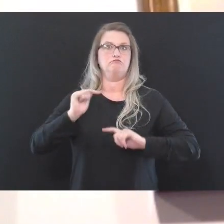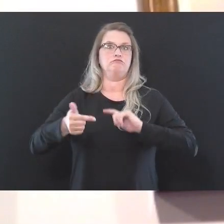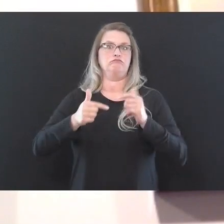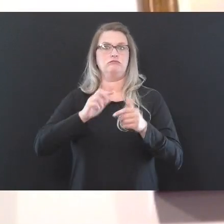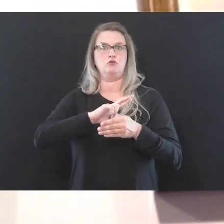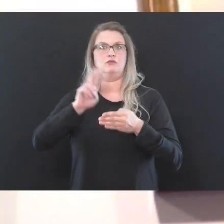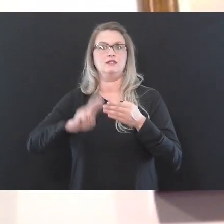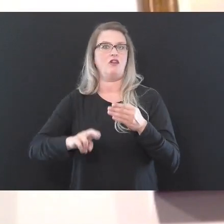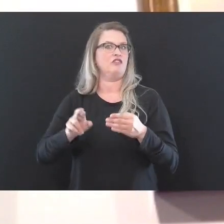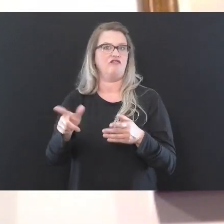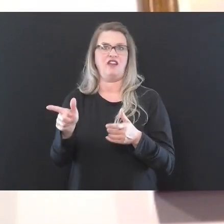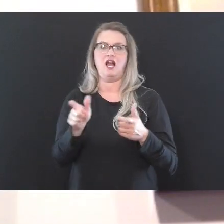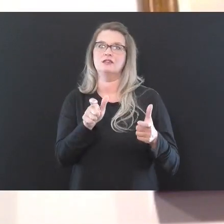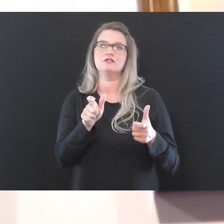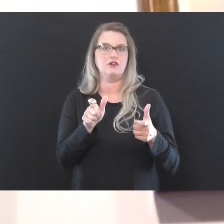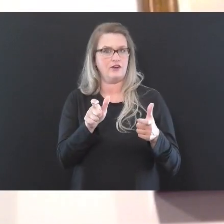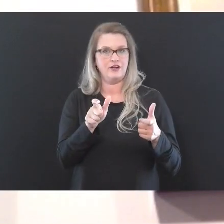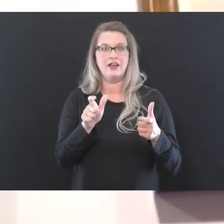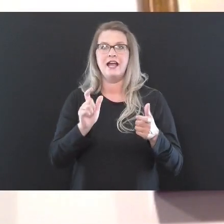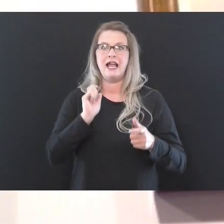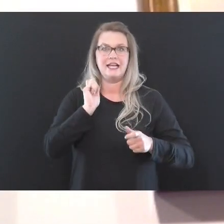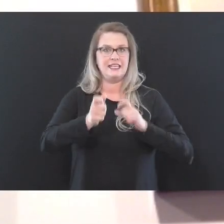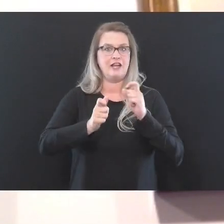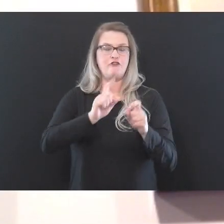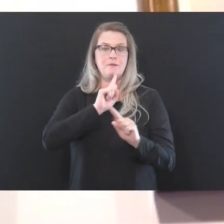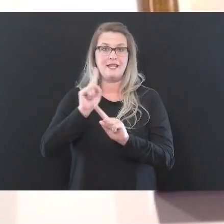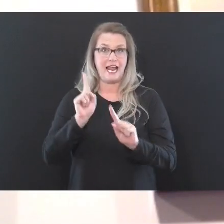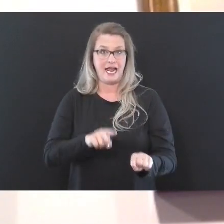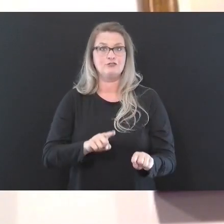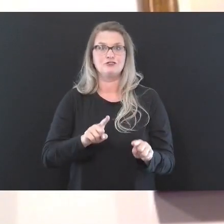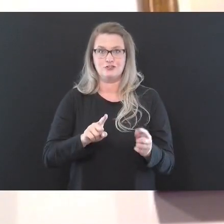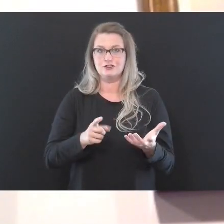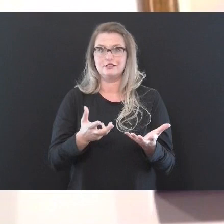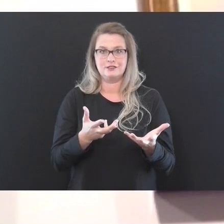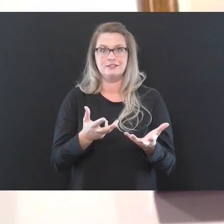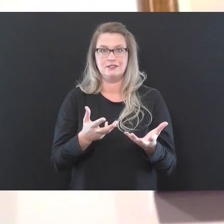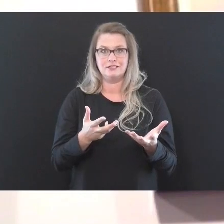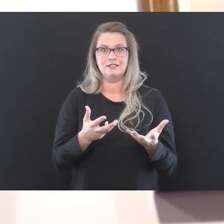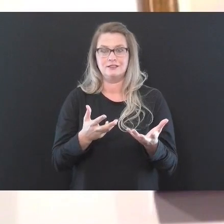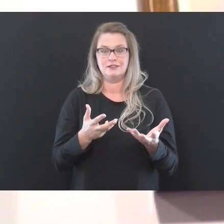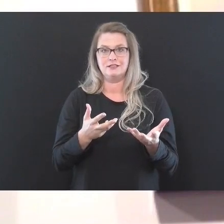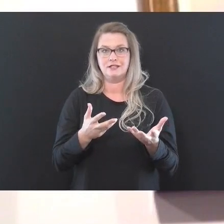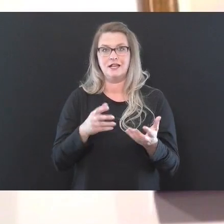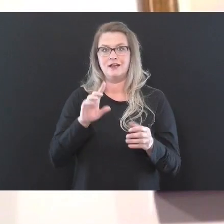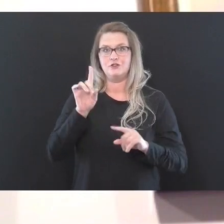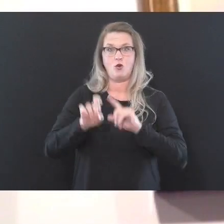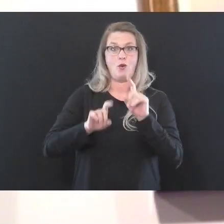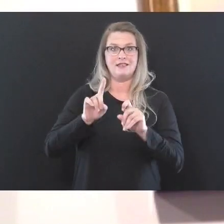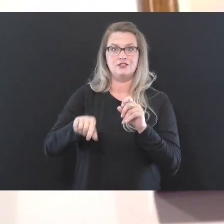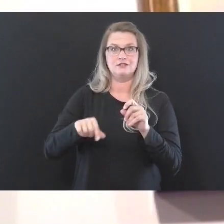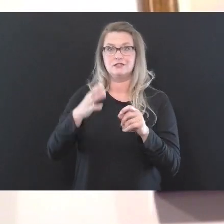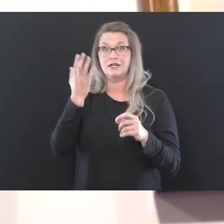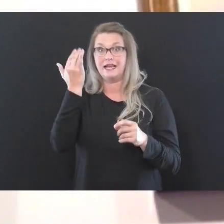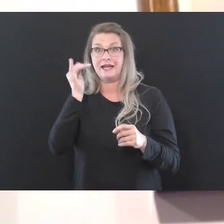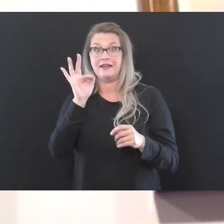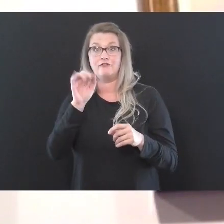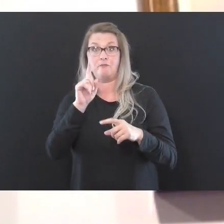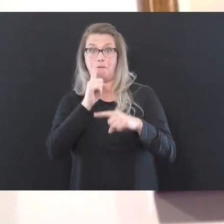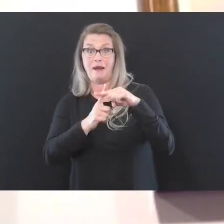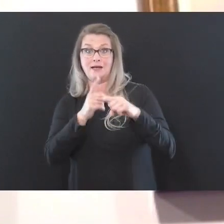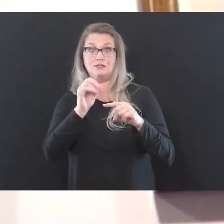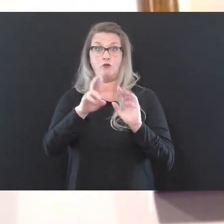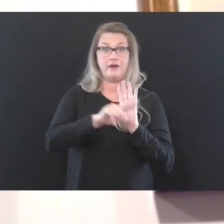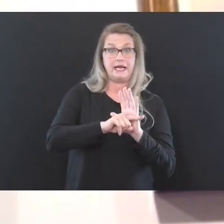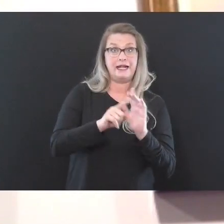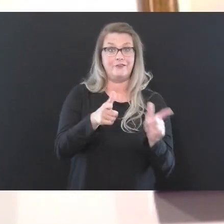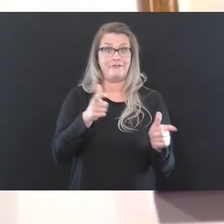faster and give people the answer to their to the question of whether they're positive or negative